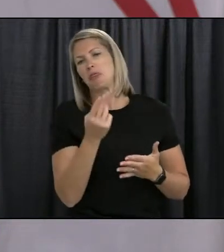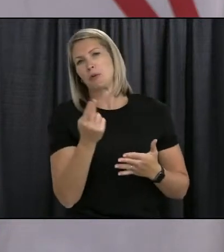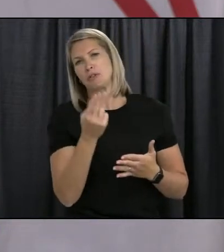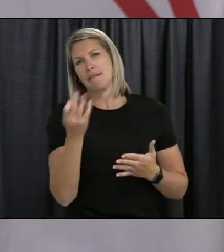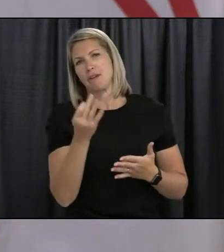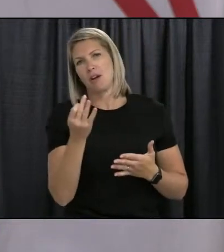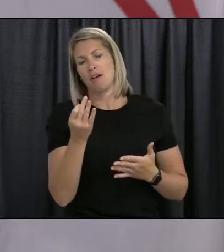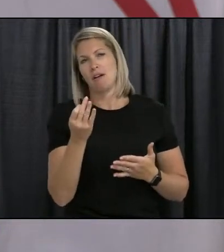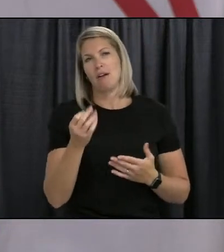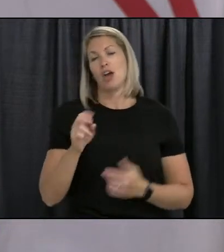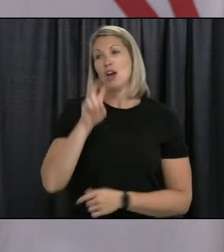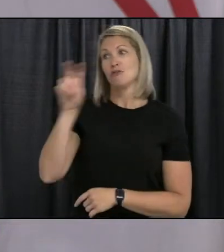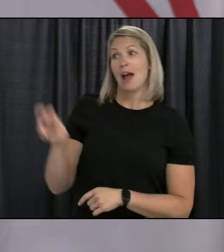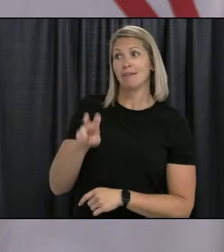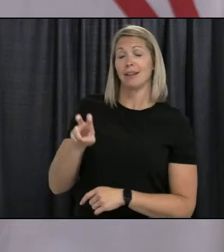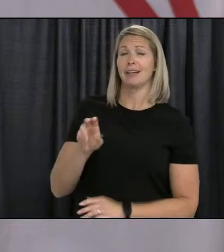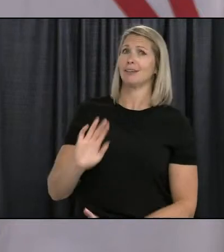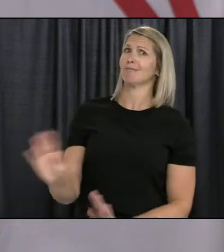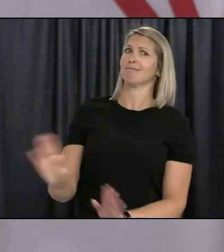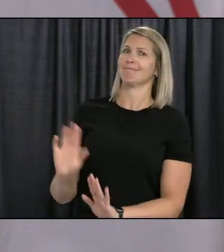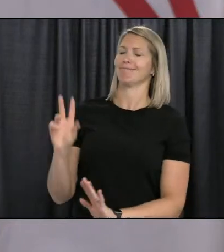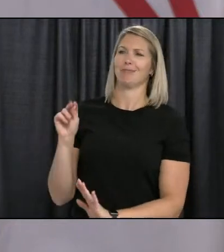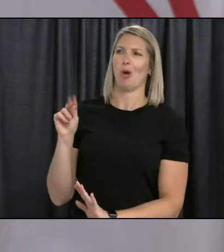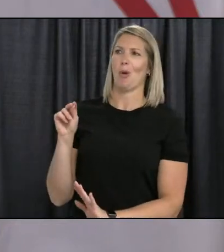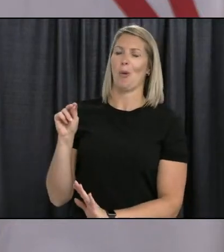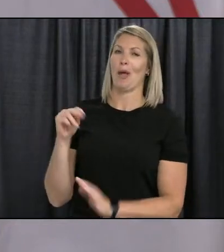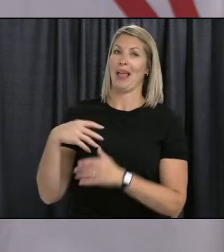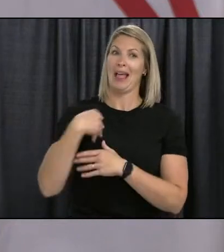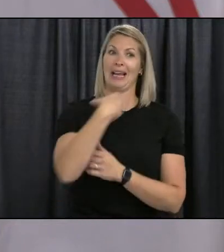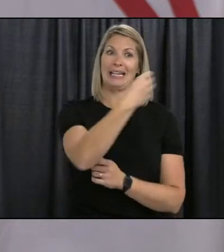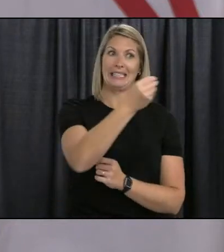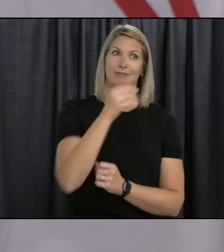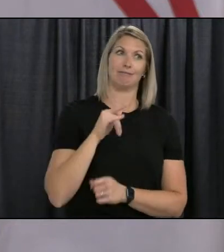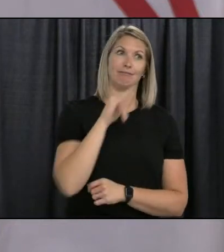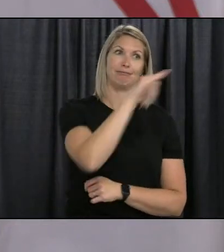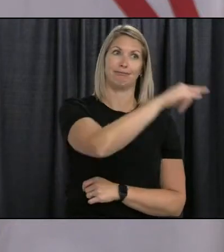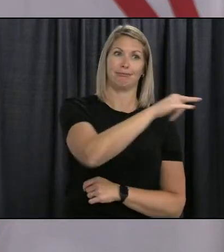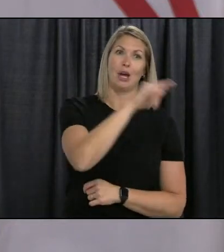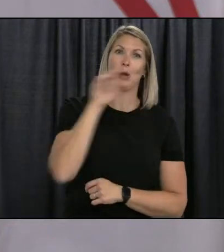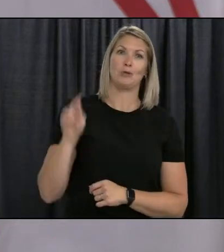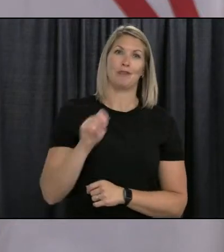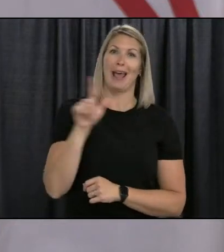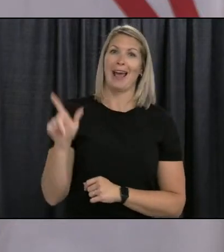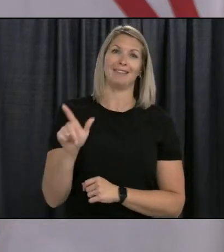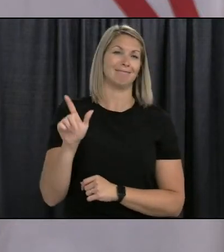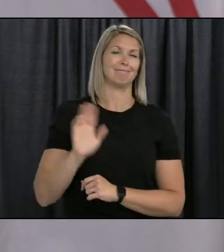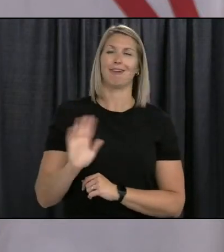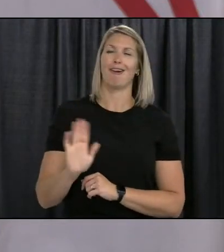With regard to travel, no, I certainly am not traveling outside of the province during my time off.